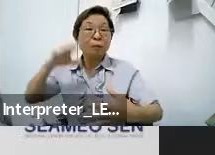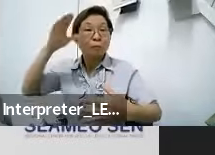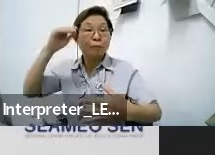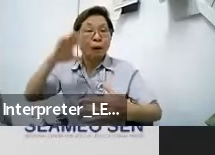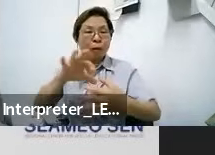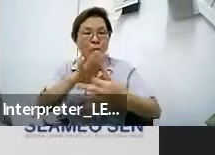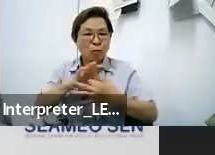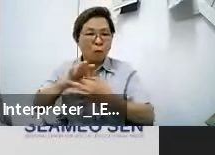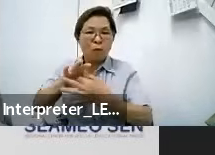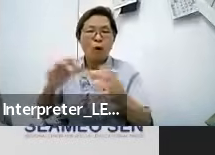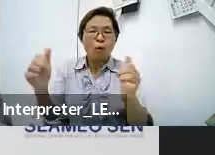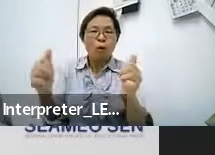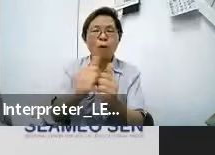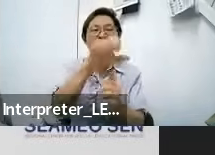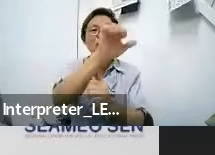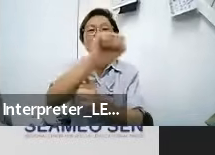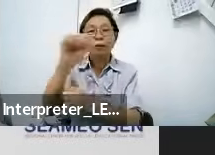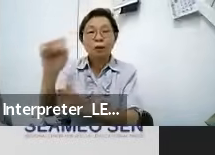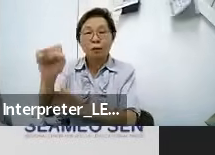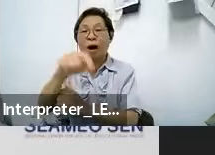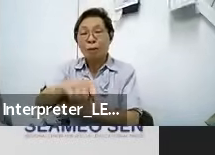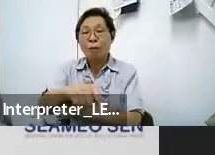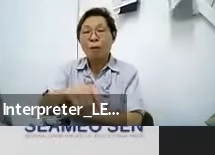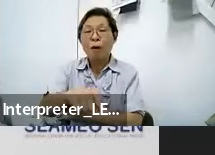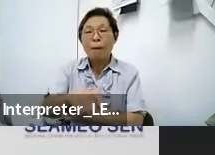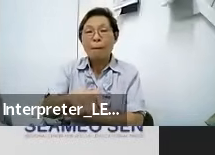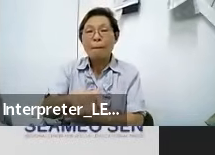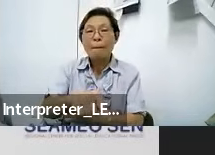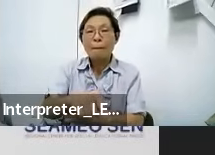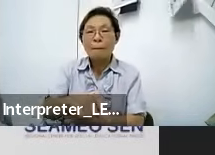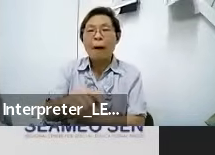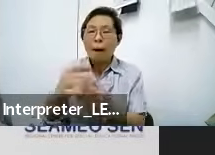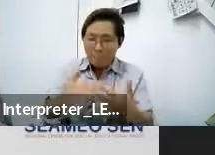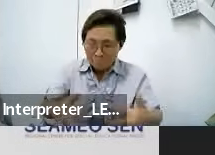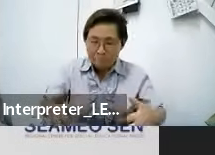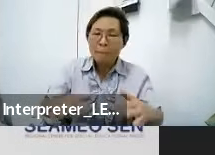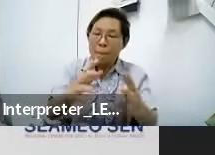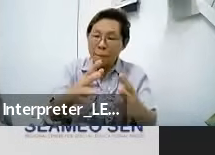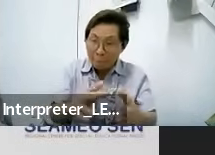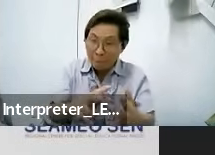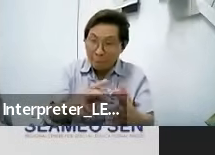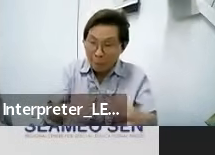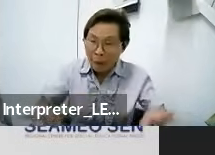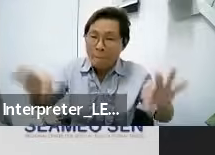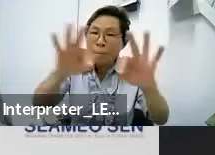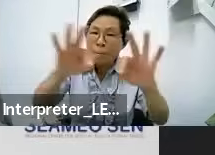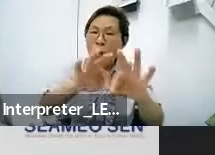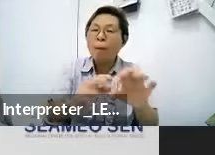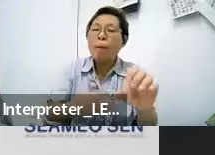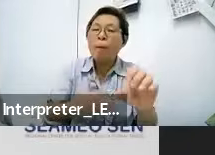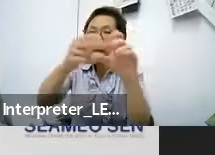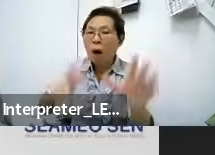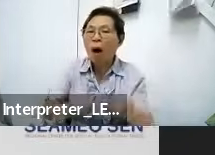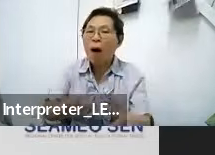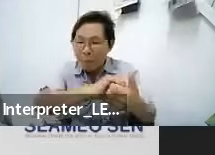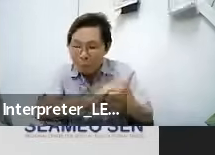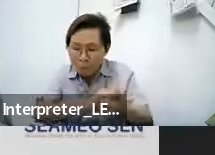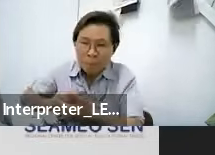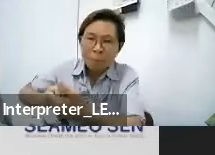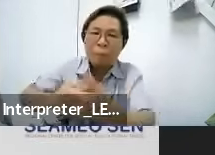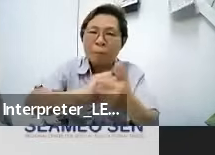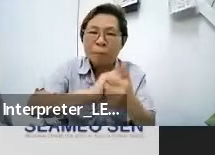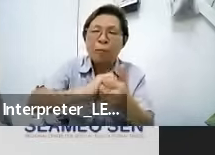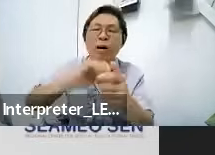with SEMIU-SEPs has not only fostered meaningful conversation, but has ignited a flame of